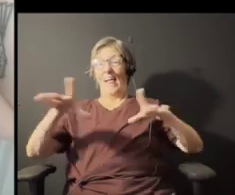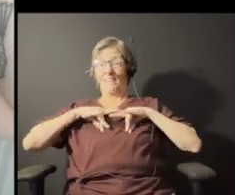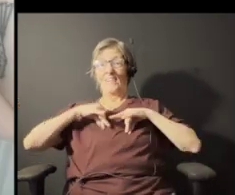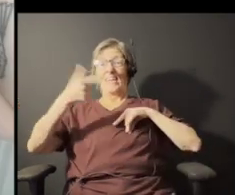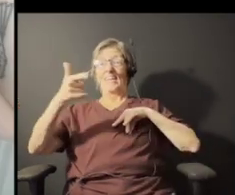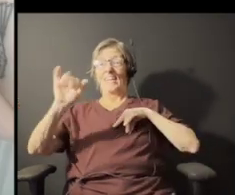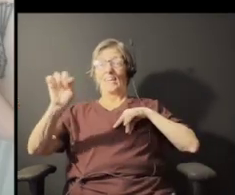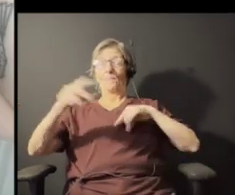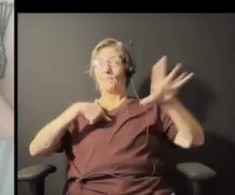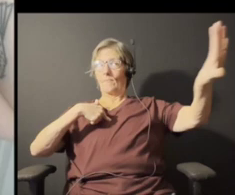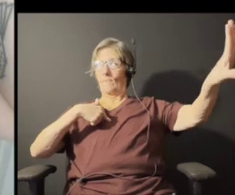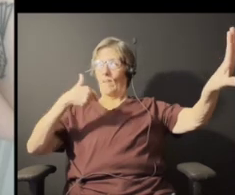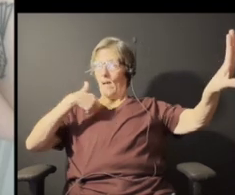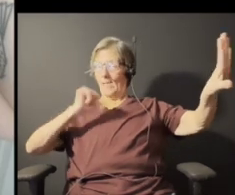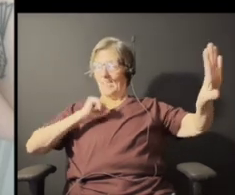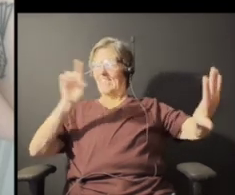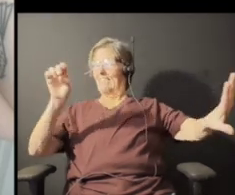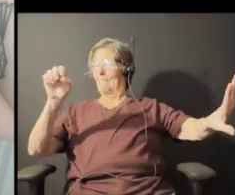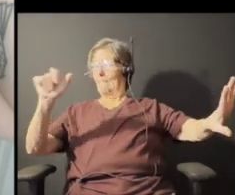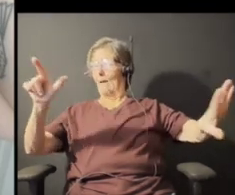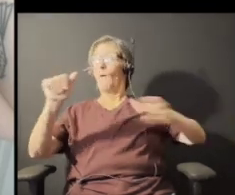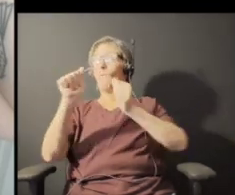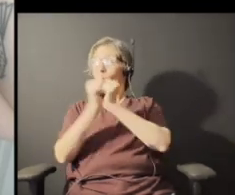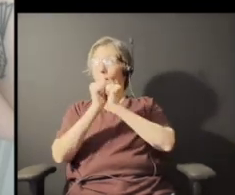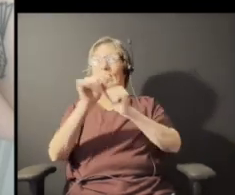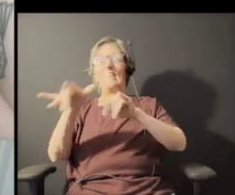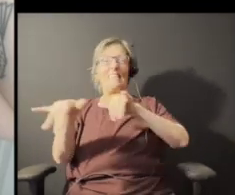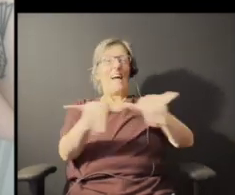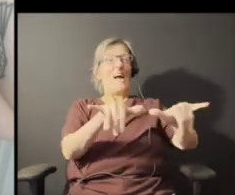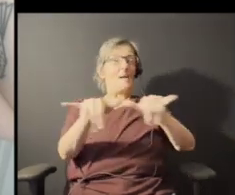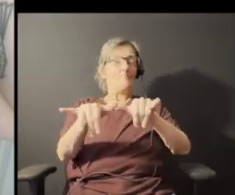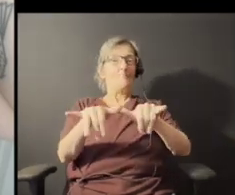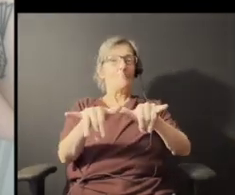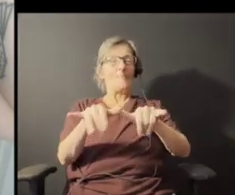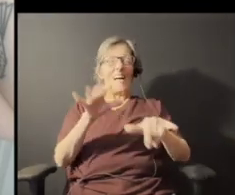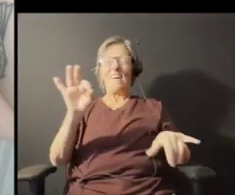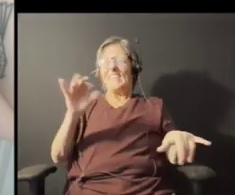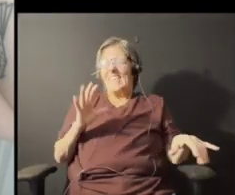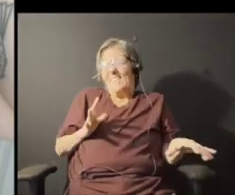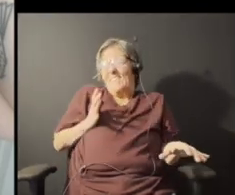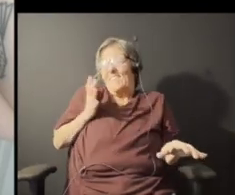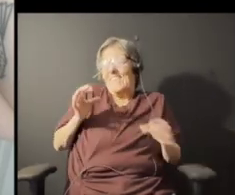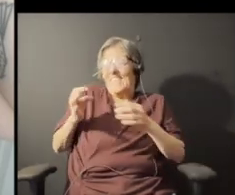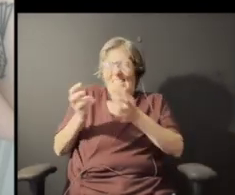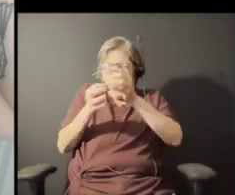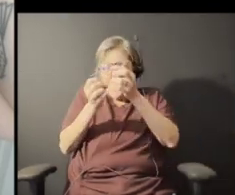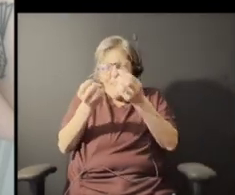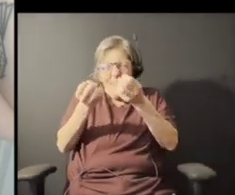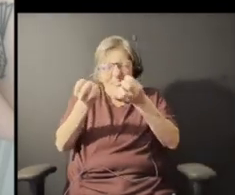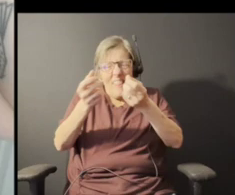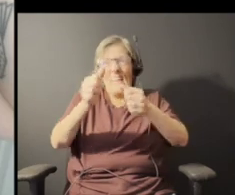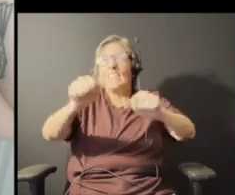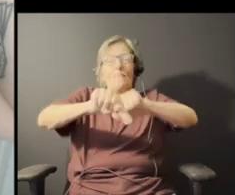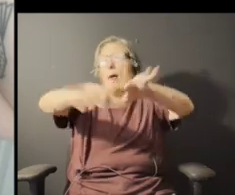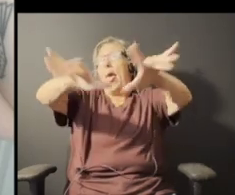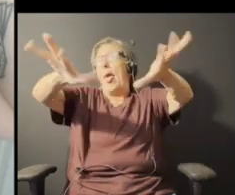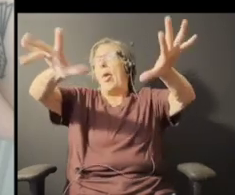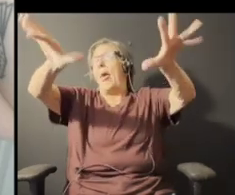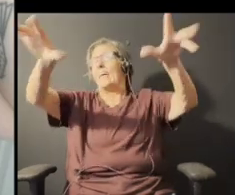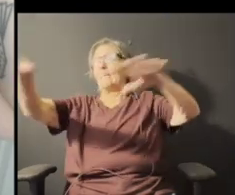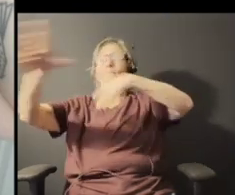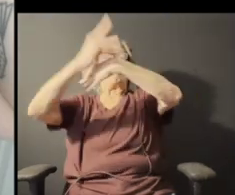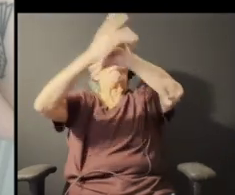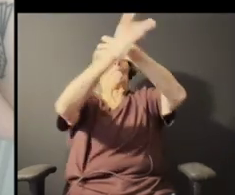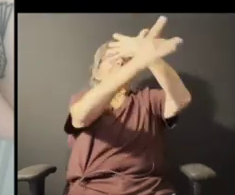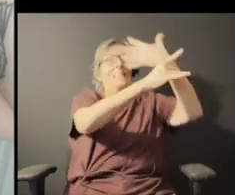To the point where, like, I was dealing with the same kind, that really fine stuff that just gets everywhere and